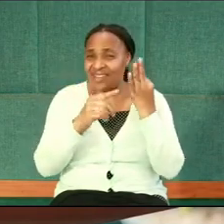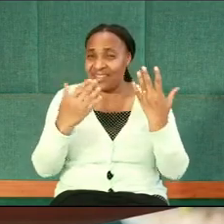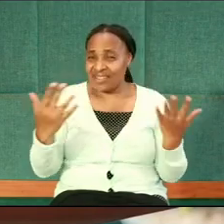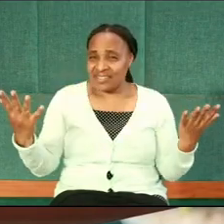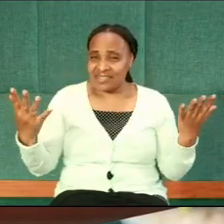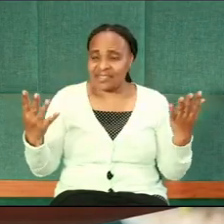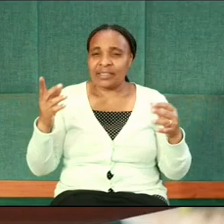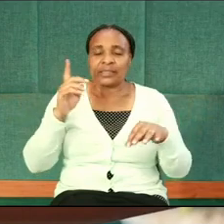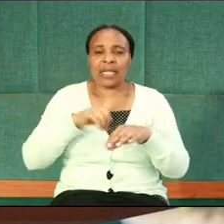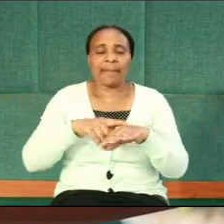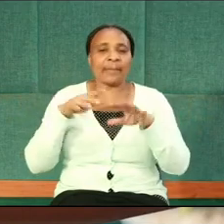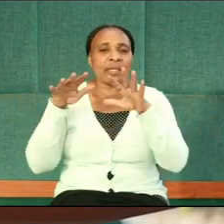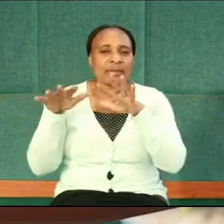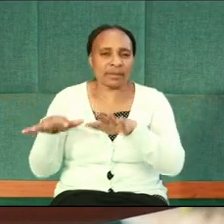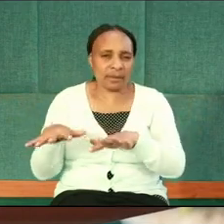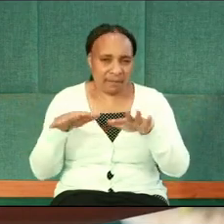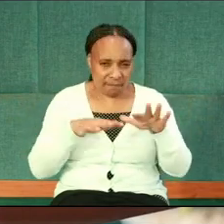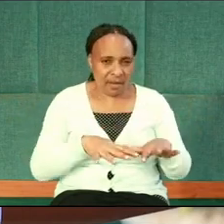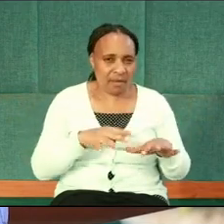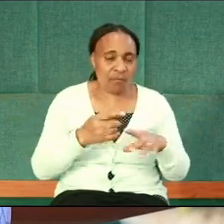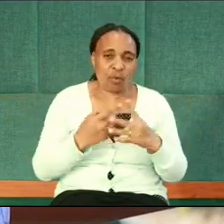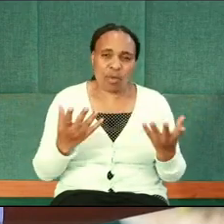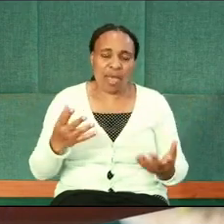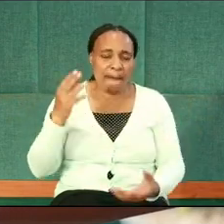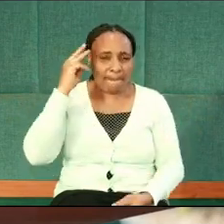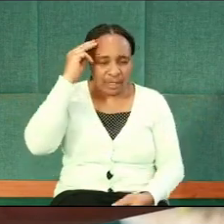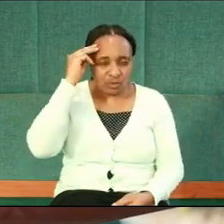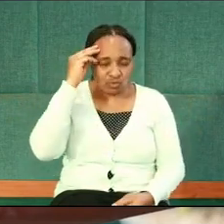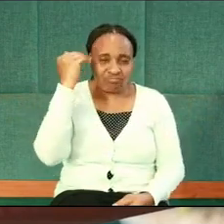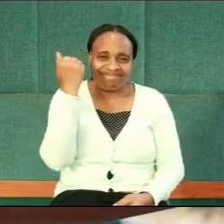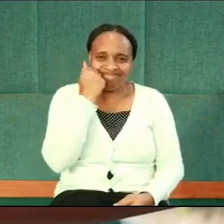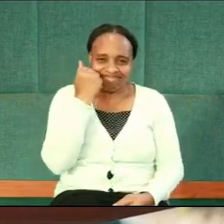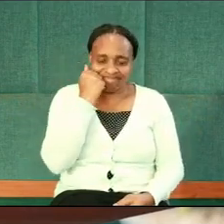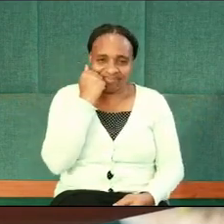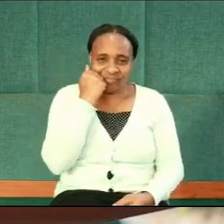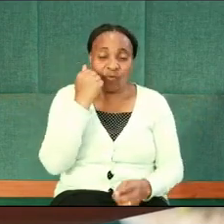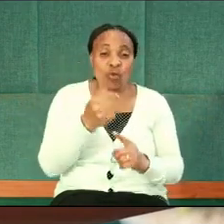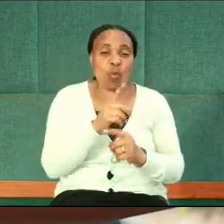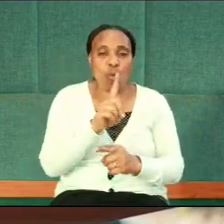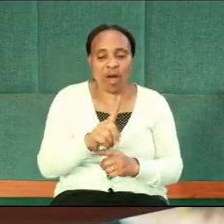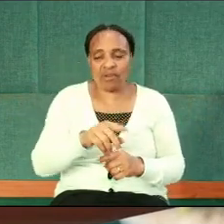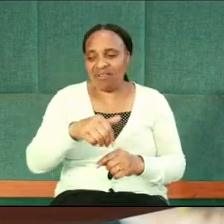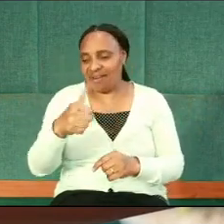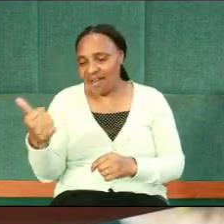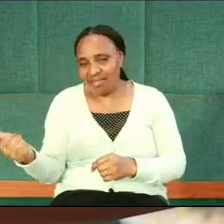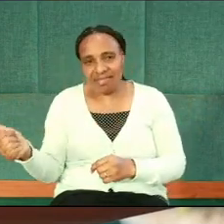they will actually suffer from a mental illness of one or the other type.